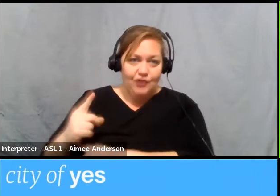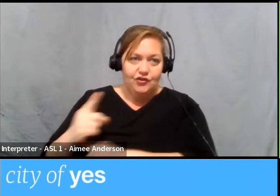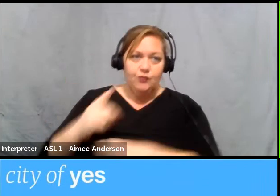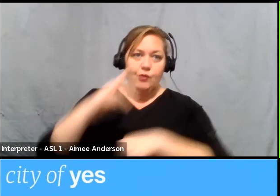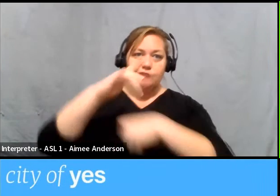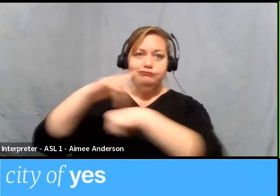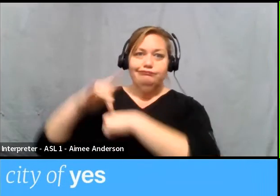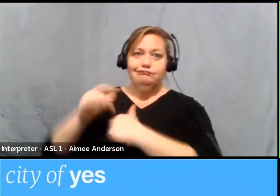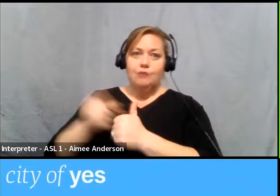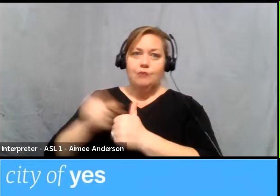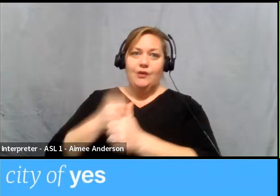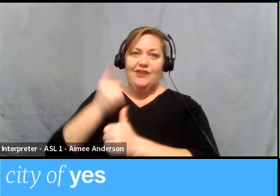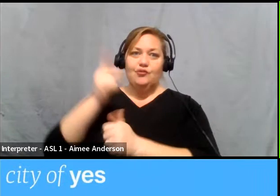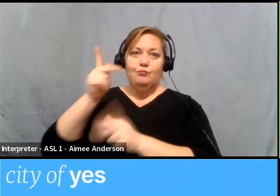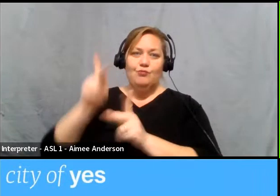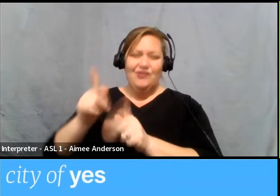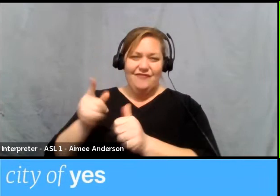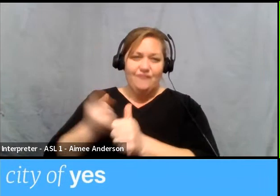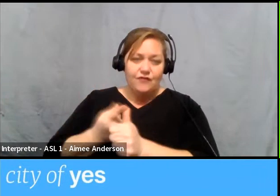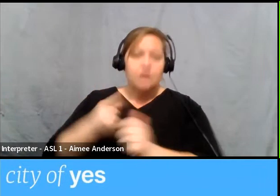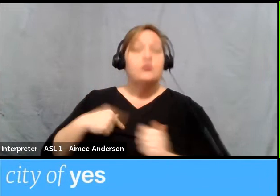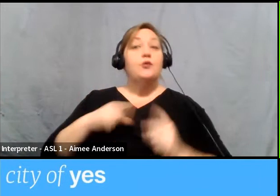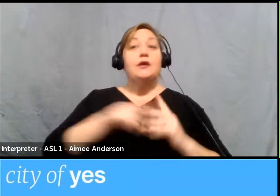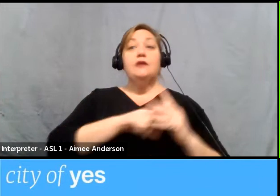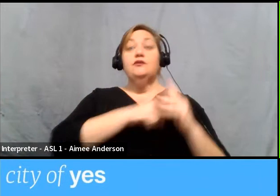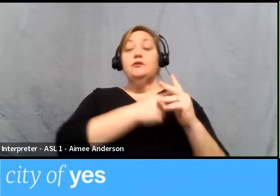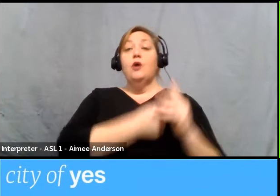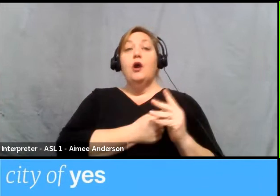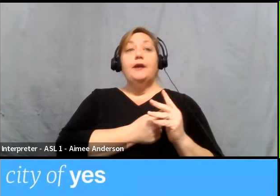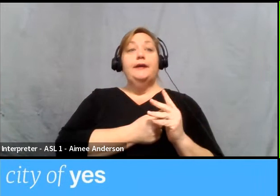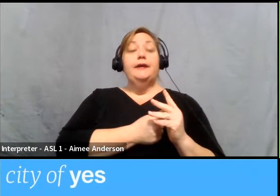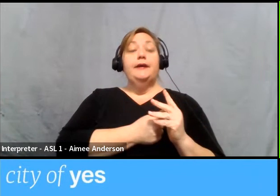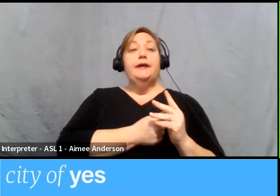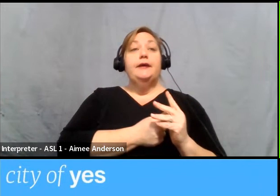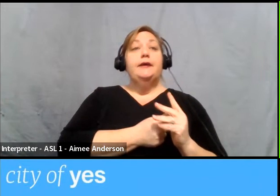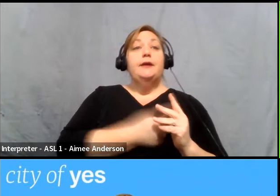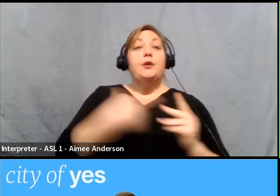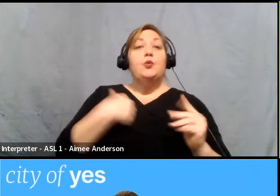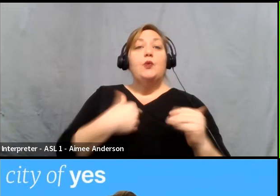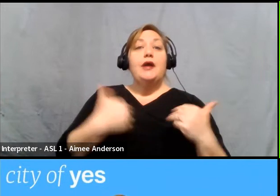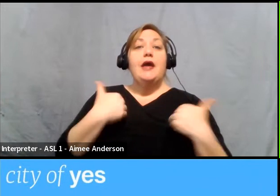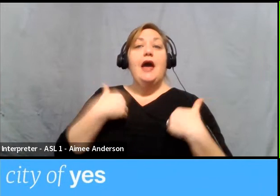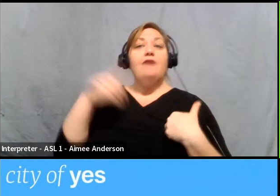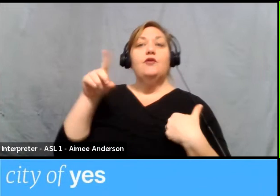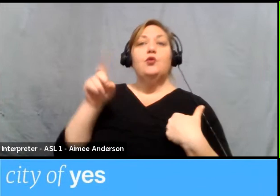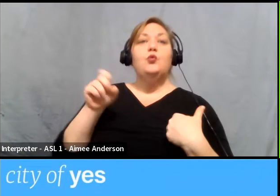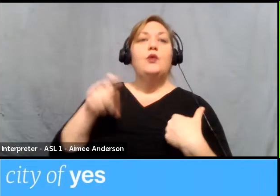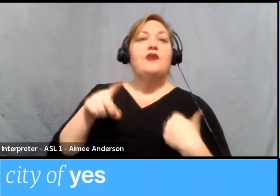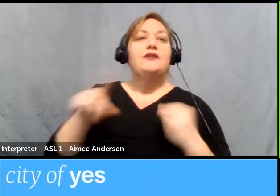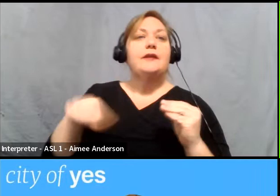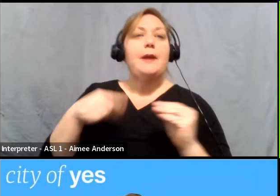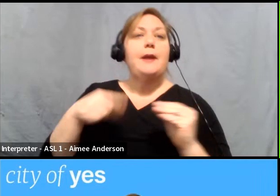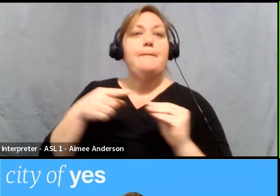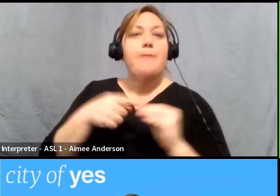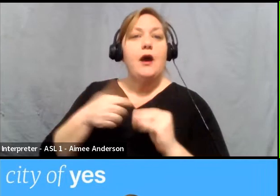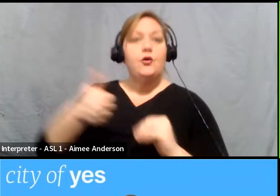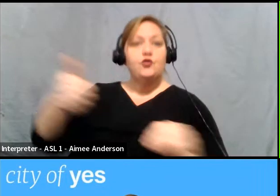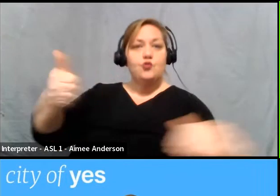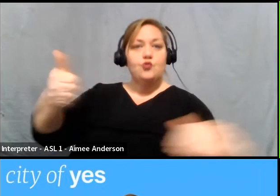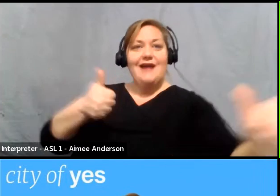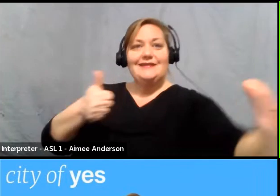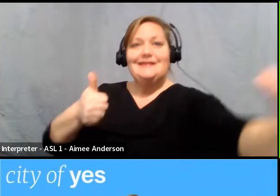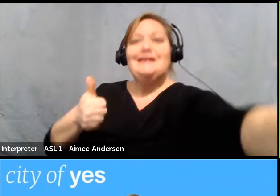So getting started, we've got some questions about